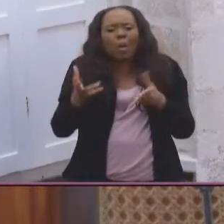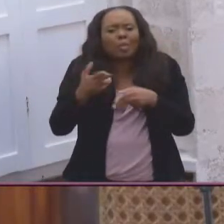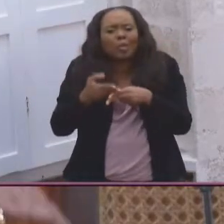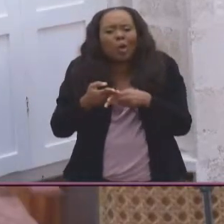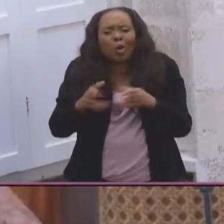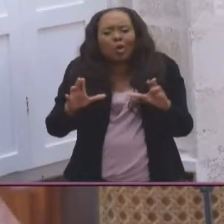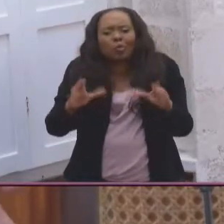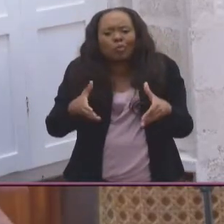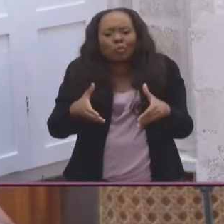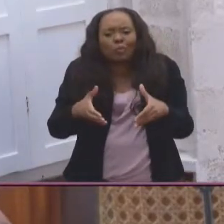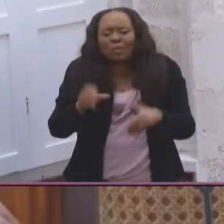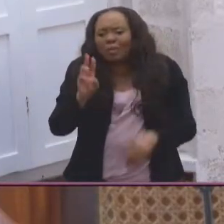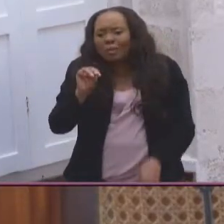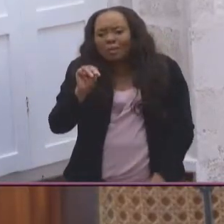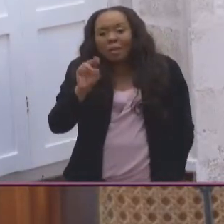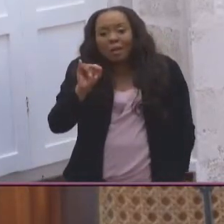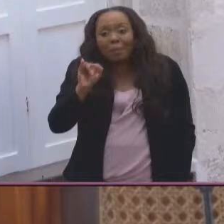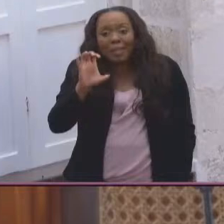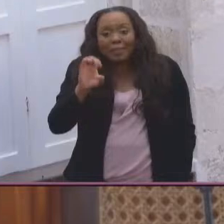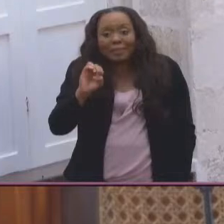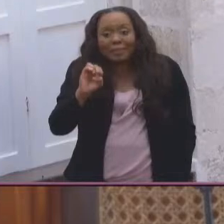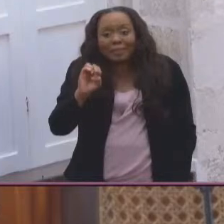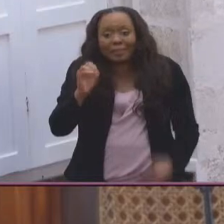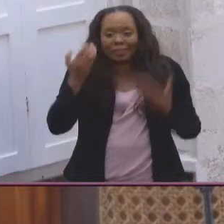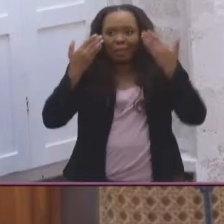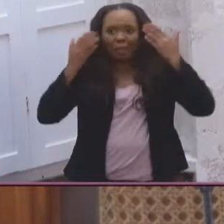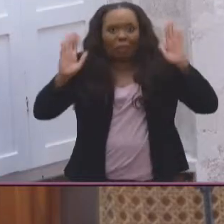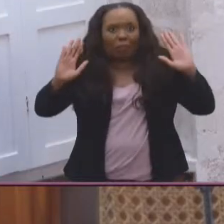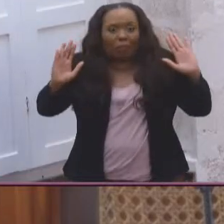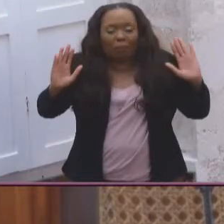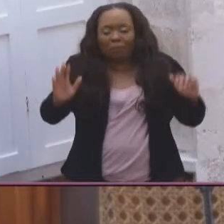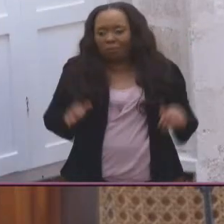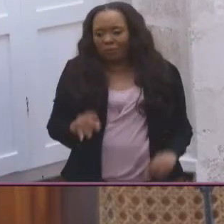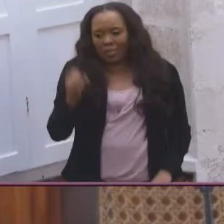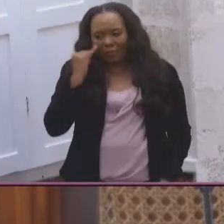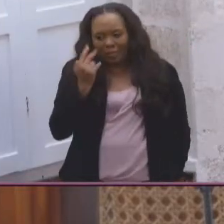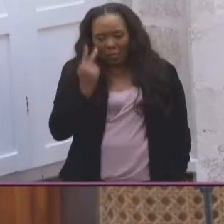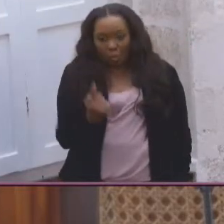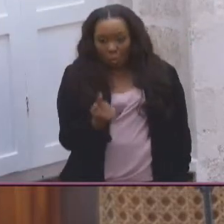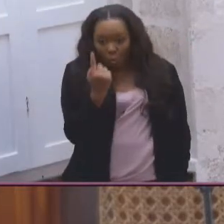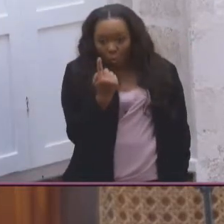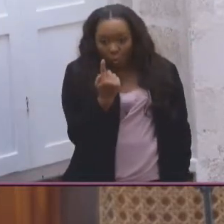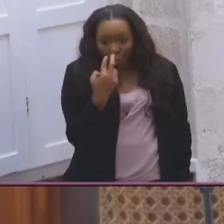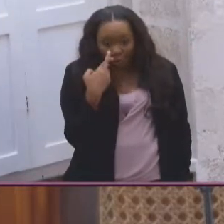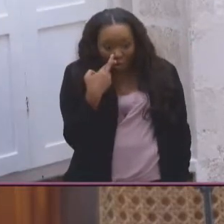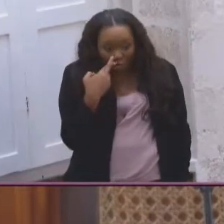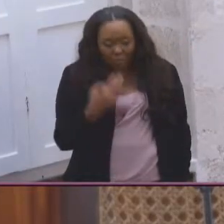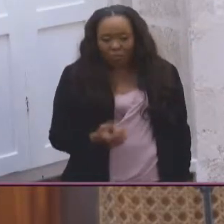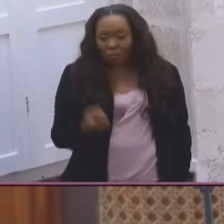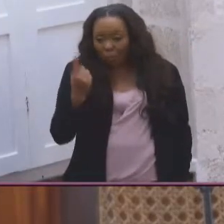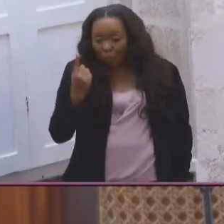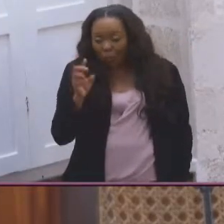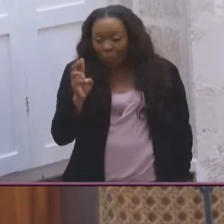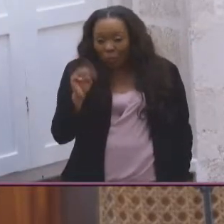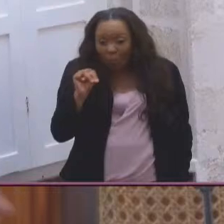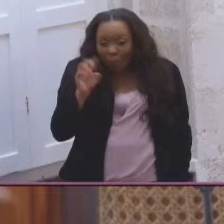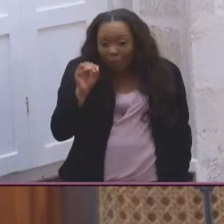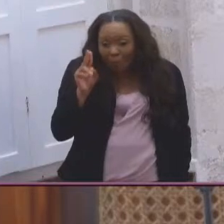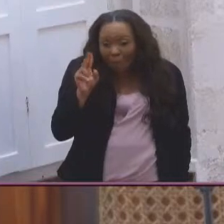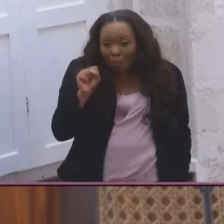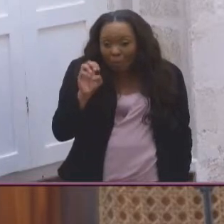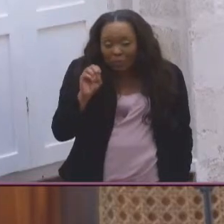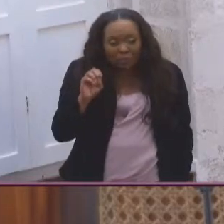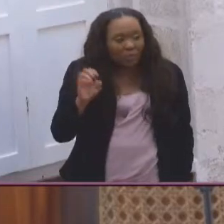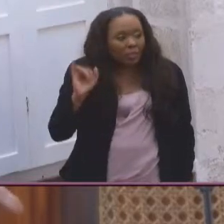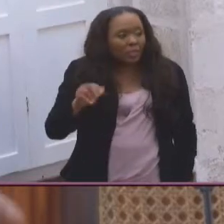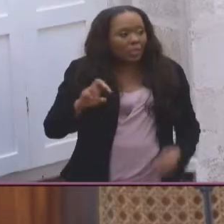You don't wait. Because once you see a mouse or a rat, you are beginning to have a problem. And therefore you